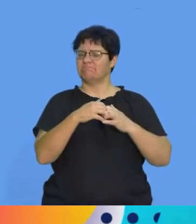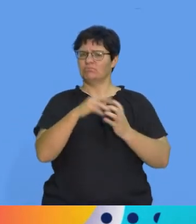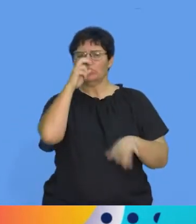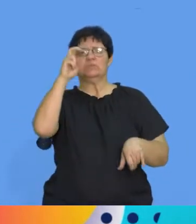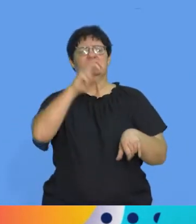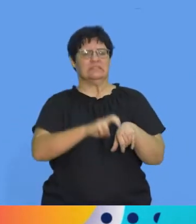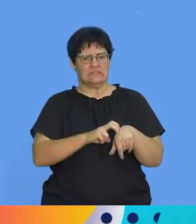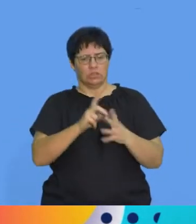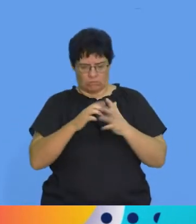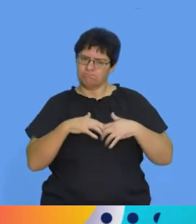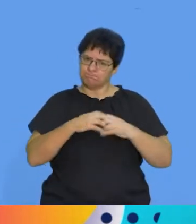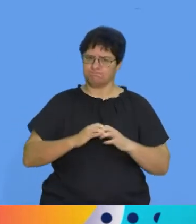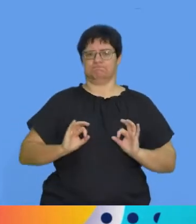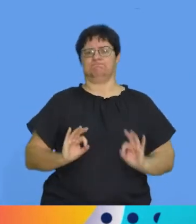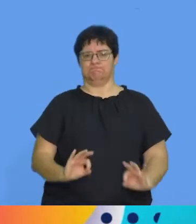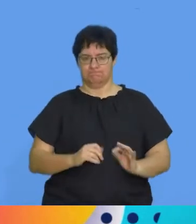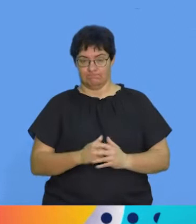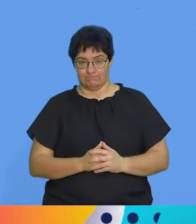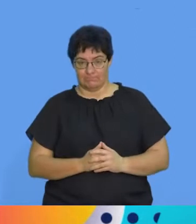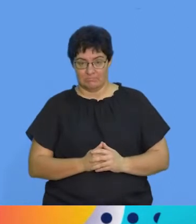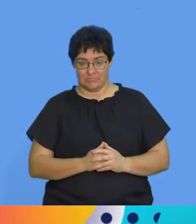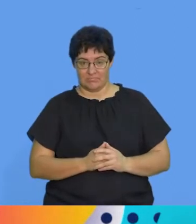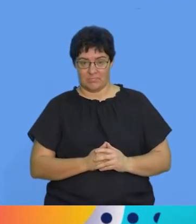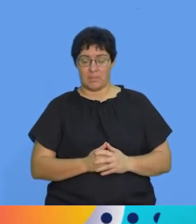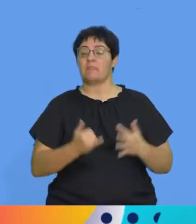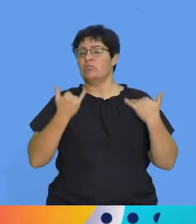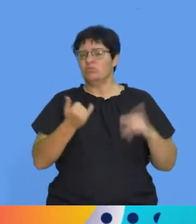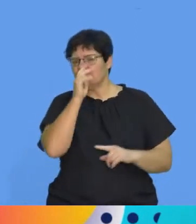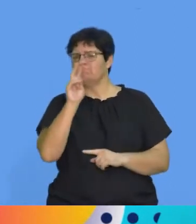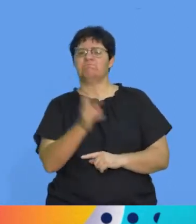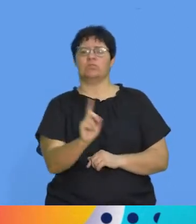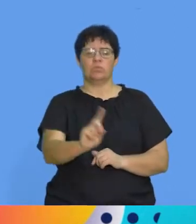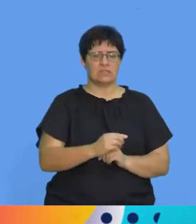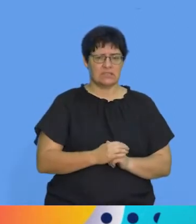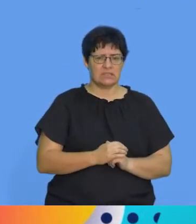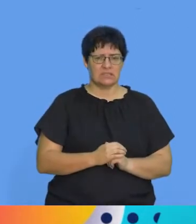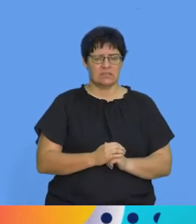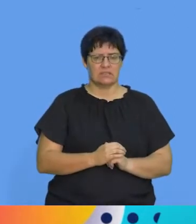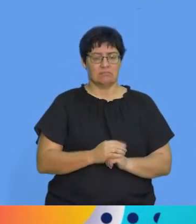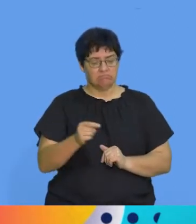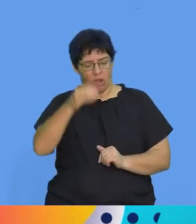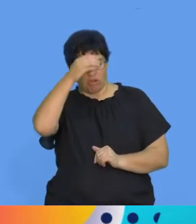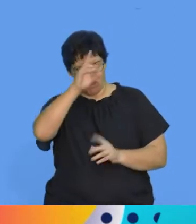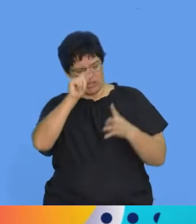and to function properly? And today, we are looking at this whole concept. In this lesson, we're looking at the